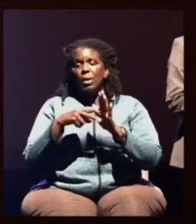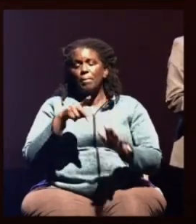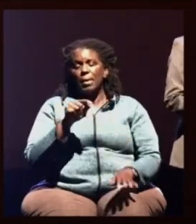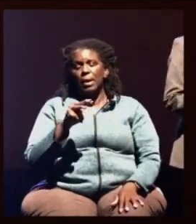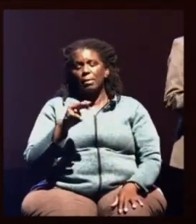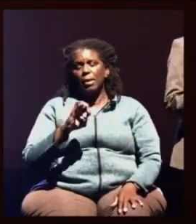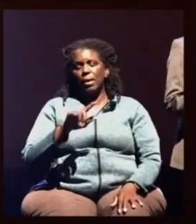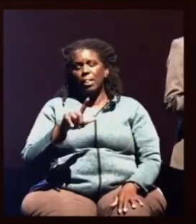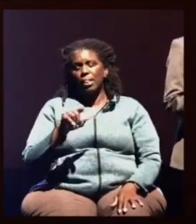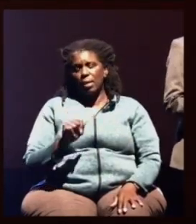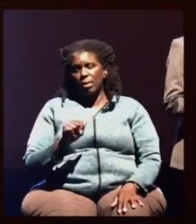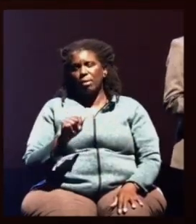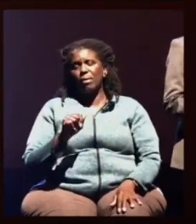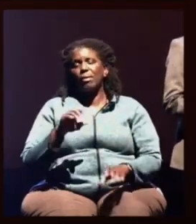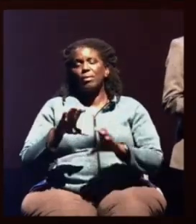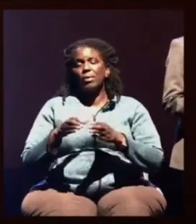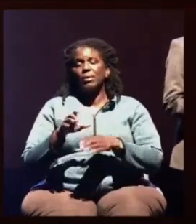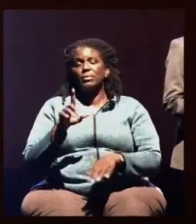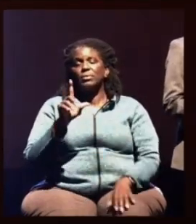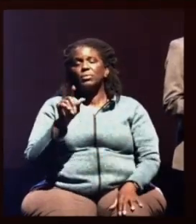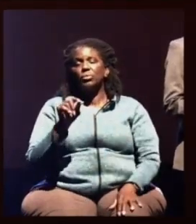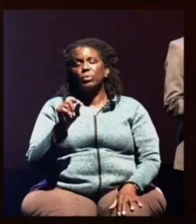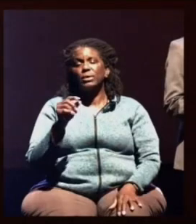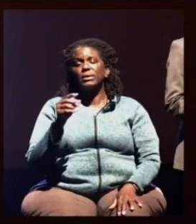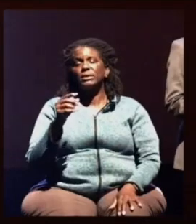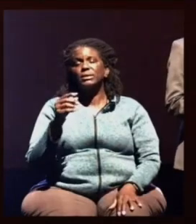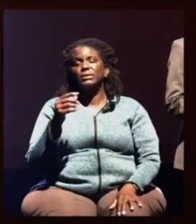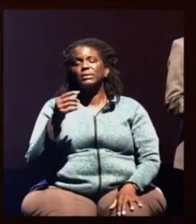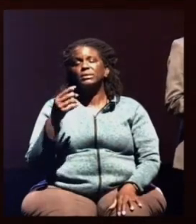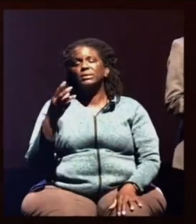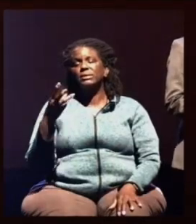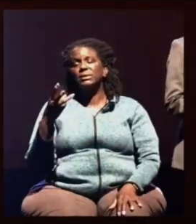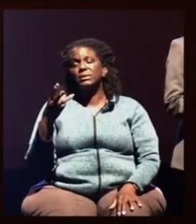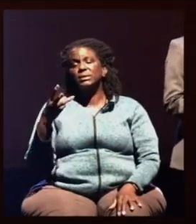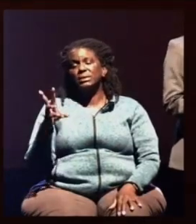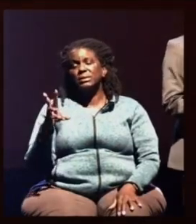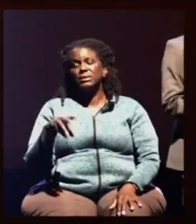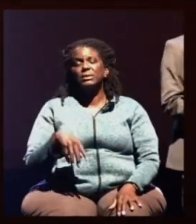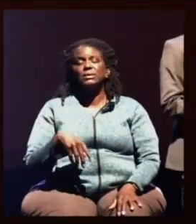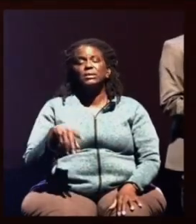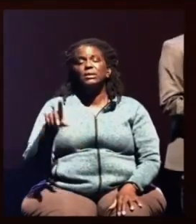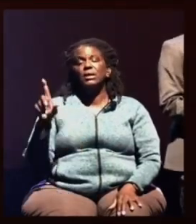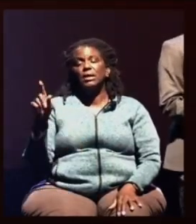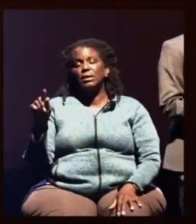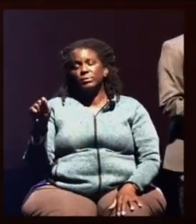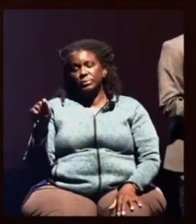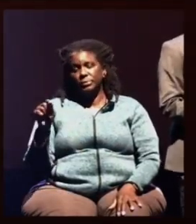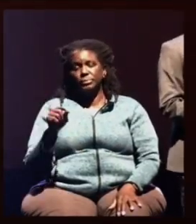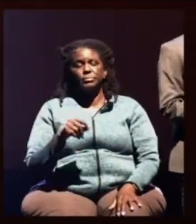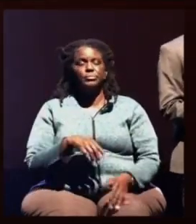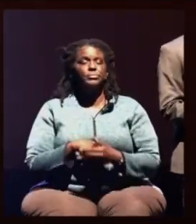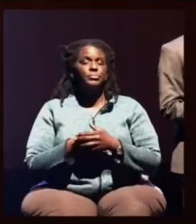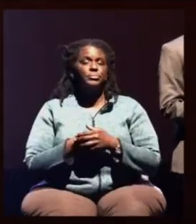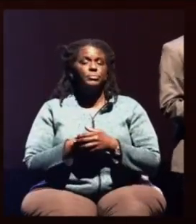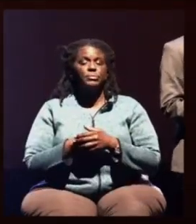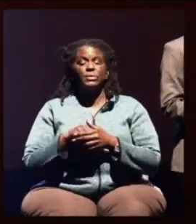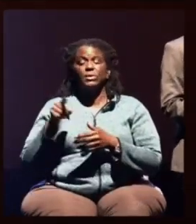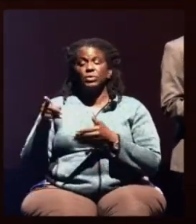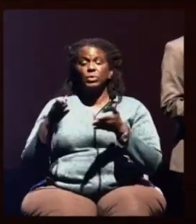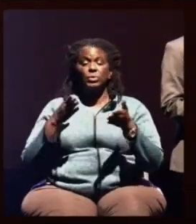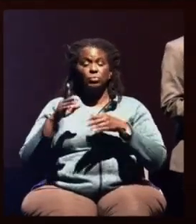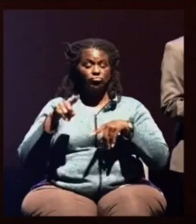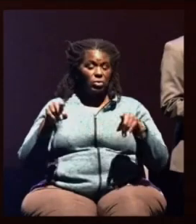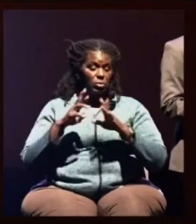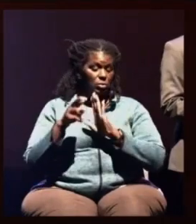of 2016 for her MBA and 2020 for her master's in organizational leadership. She has served in